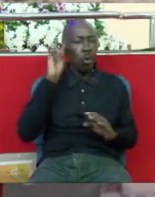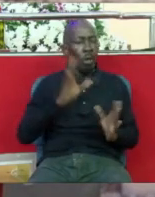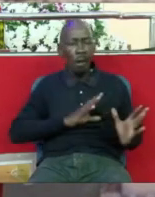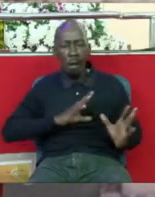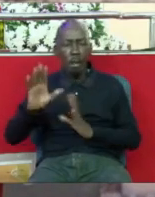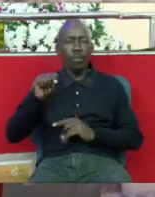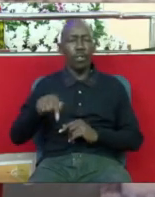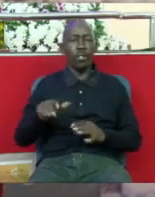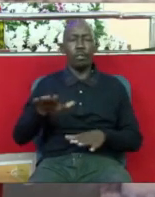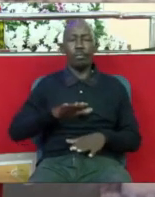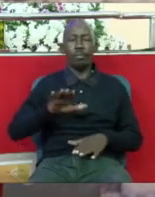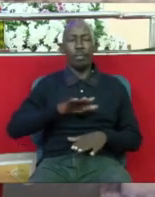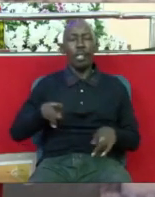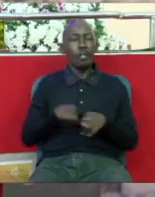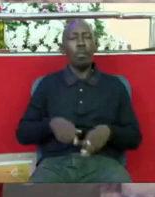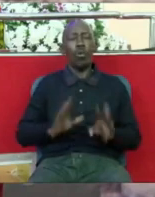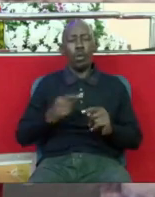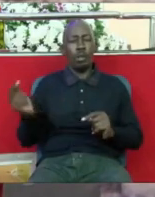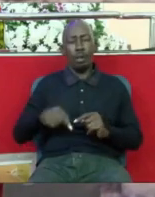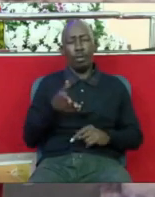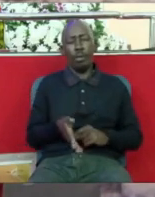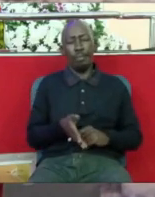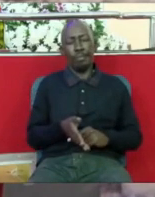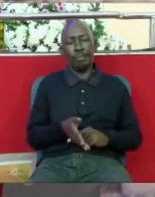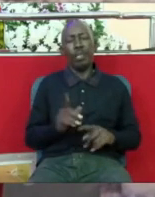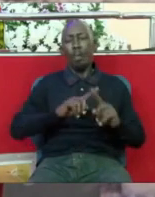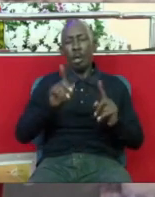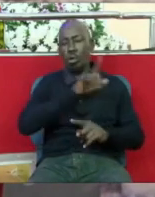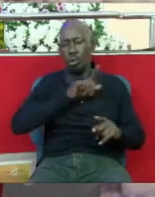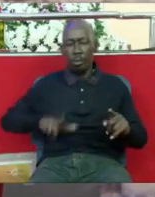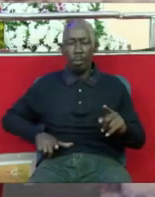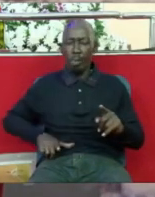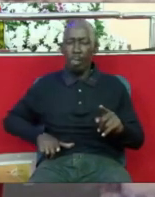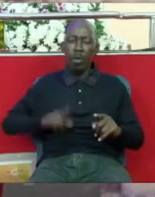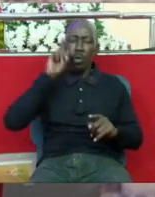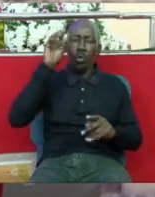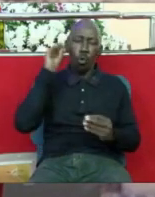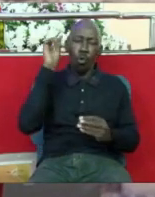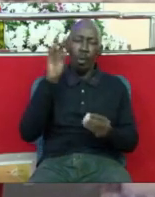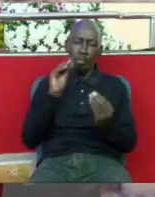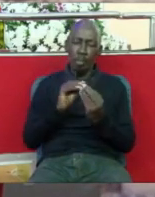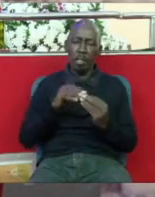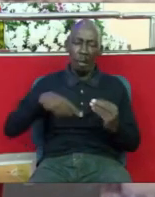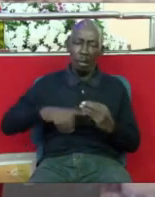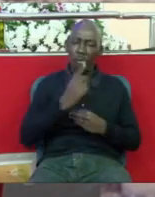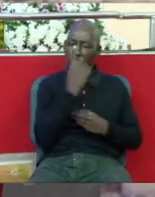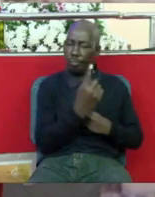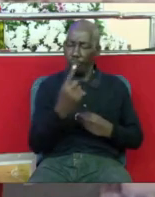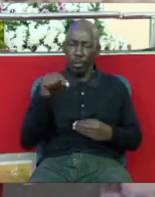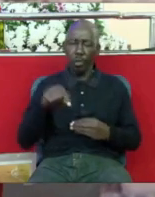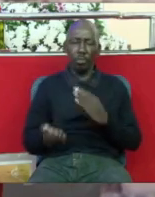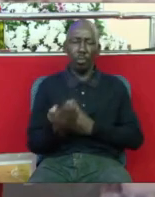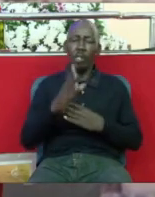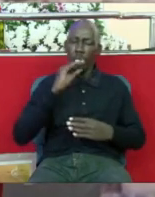place. Ataondoka mahali hapa. The same way we came in. Jinsi alivyokuja. But Lord. Lakini Bwana. You'll meet us this morning. Utakutana nasi asubuhi ya leo. Speak